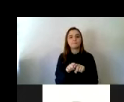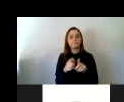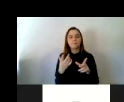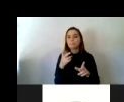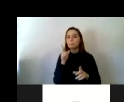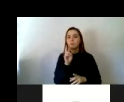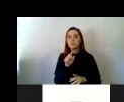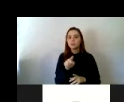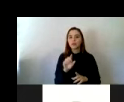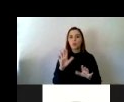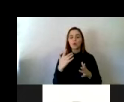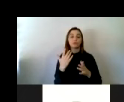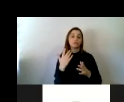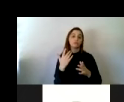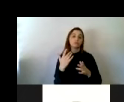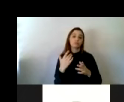we organize events.